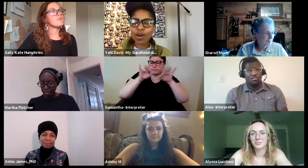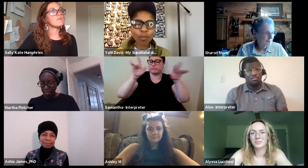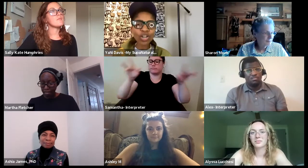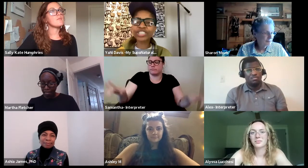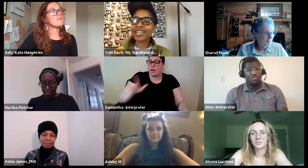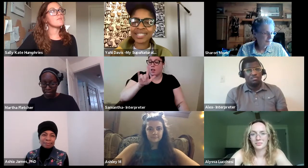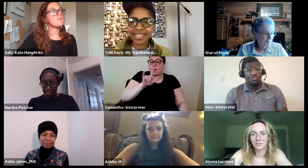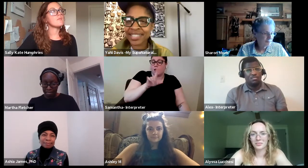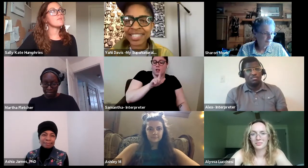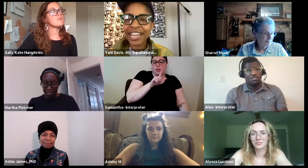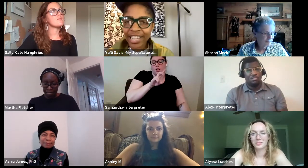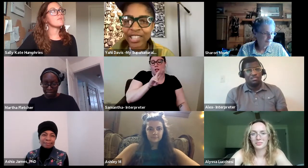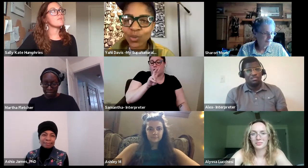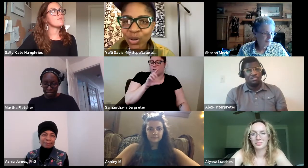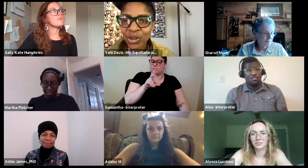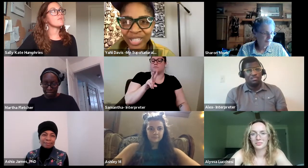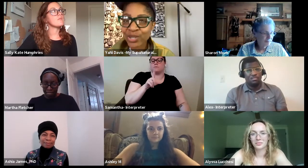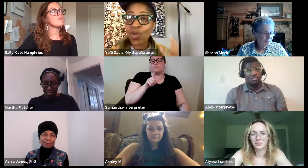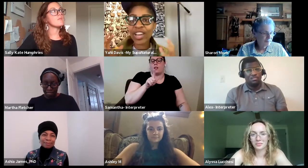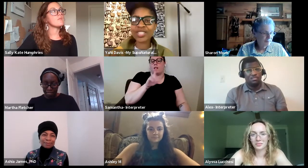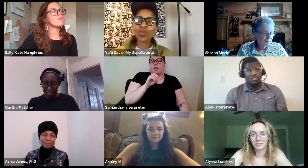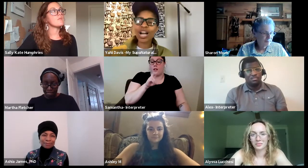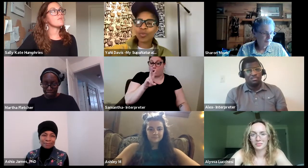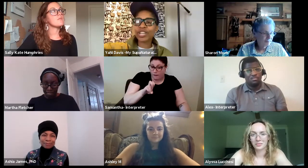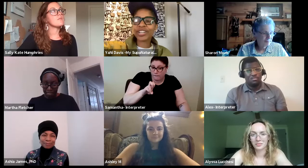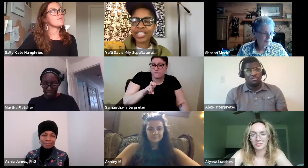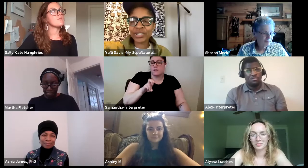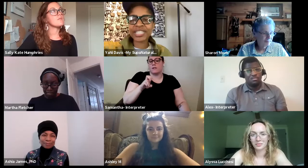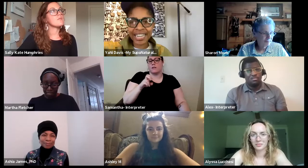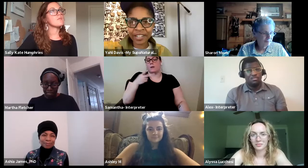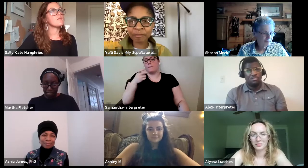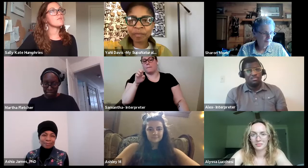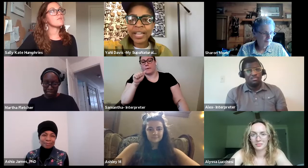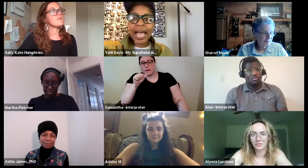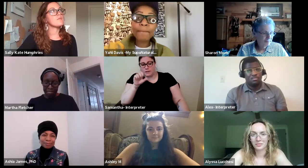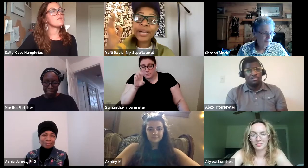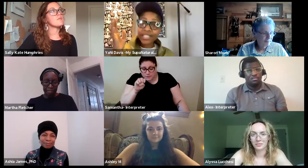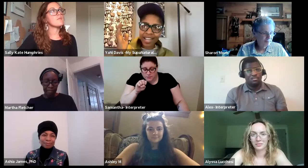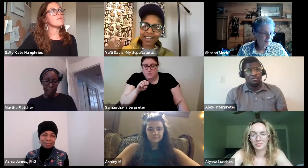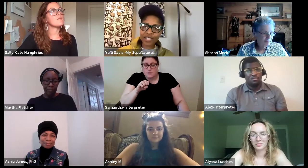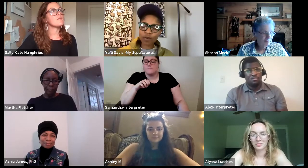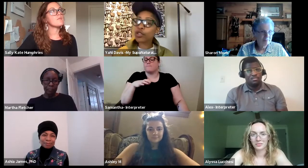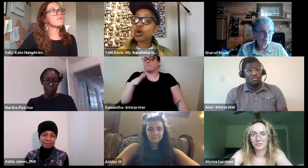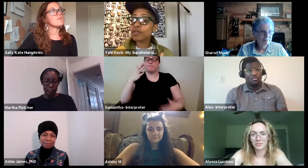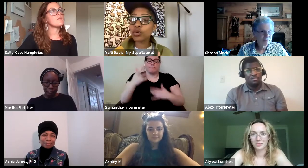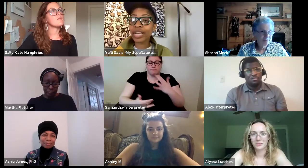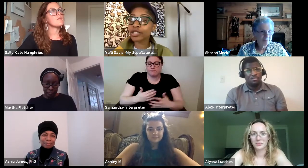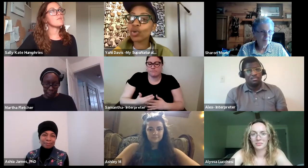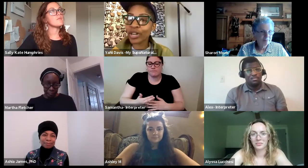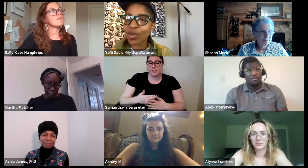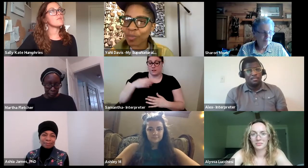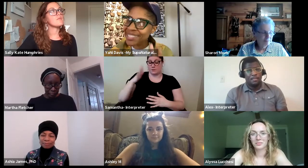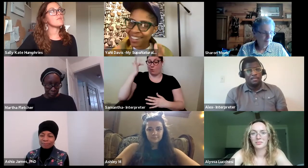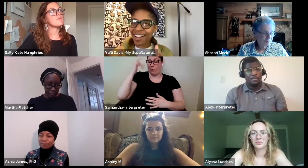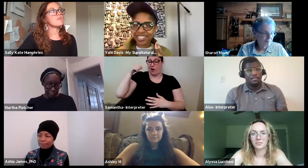peace, more justice in the world? And so that's why we are here today. At Pentecost, for those of you that